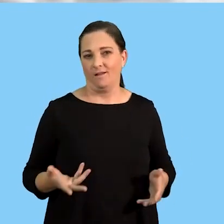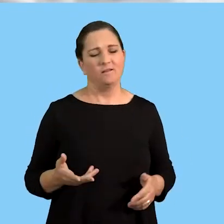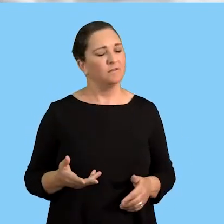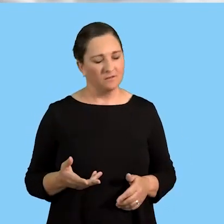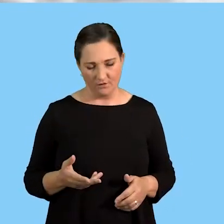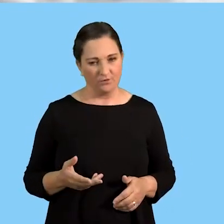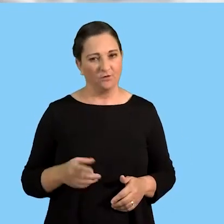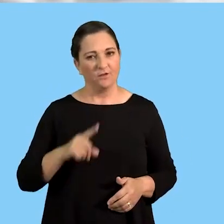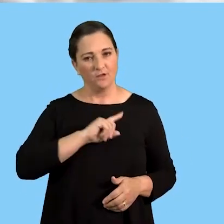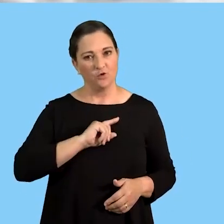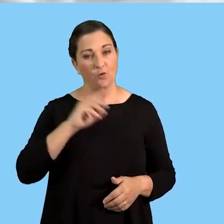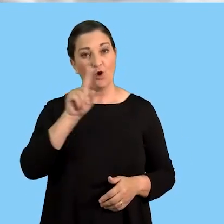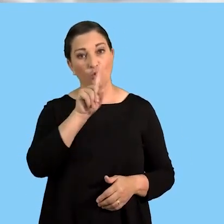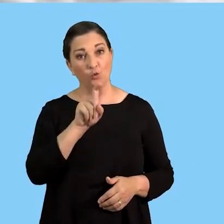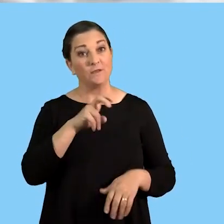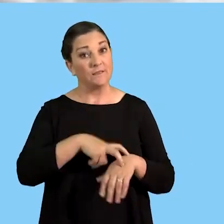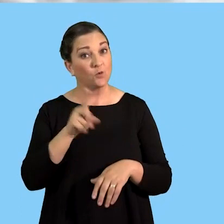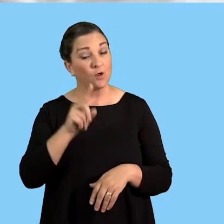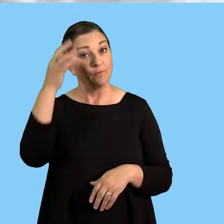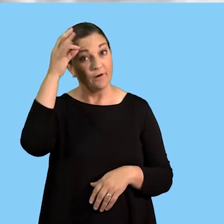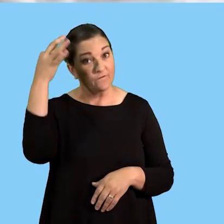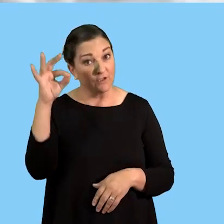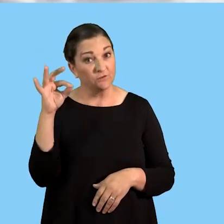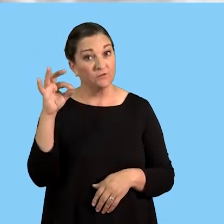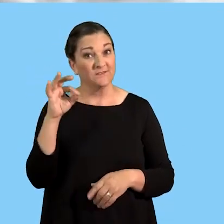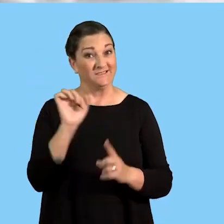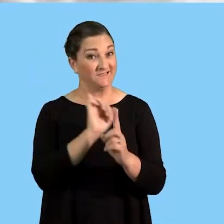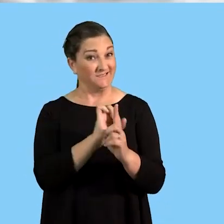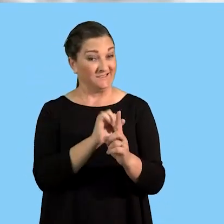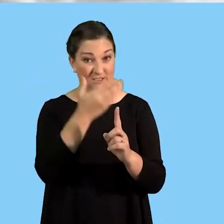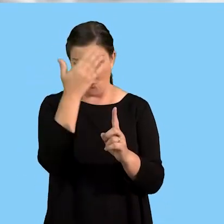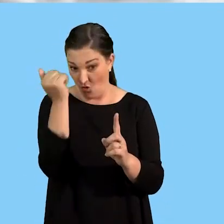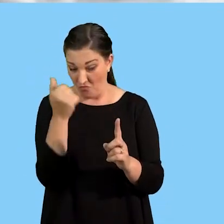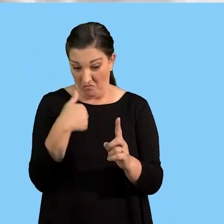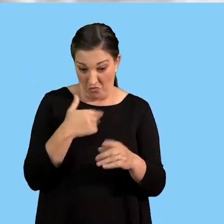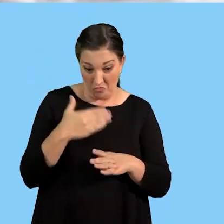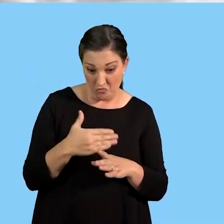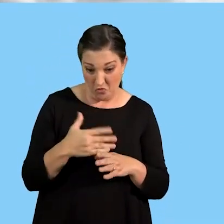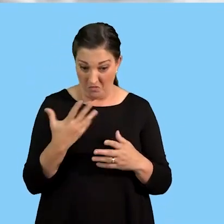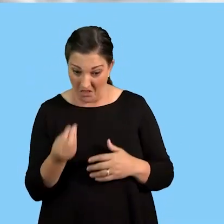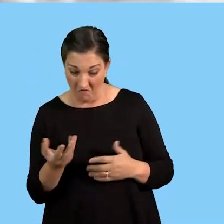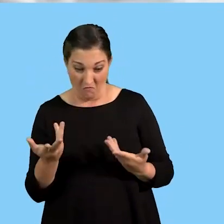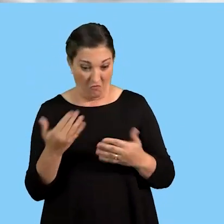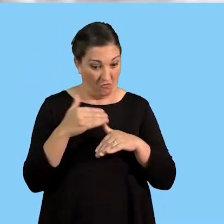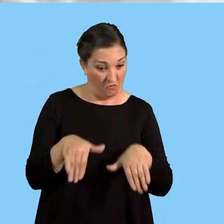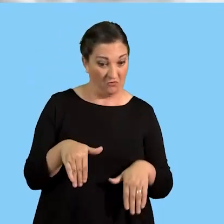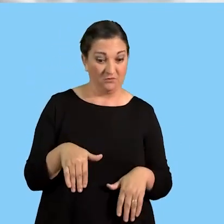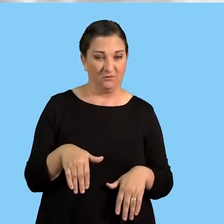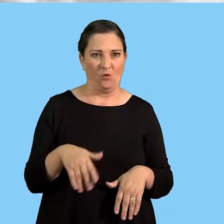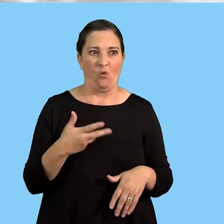the interview. You must keep your questions professional so that the interviewee might not get